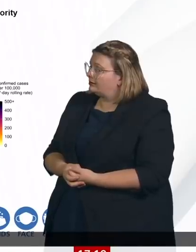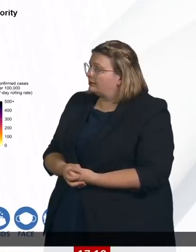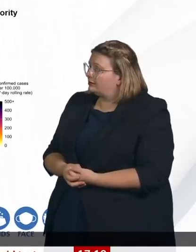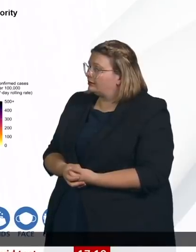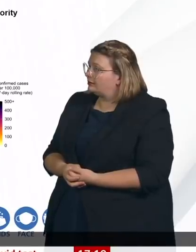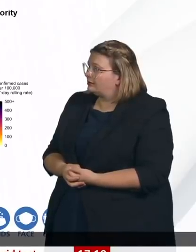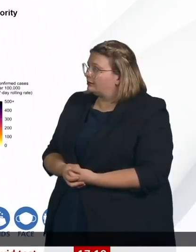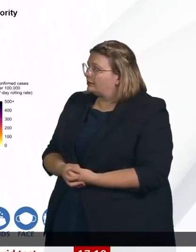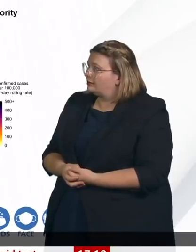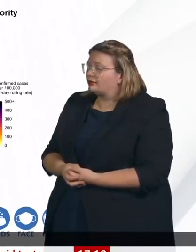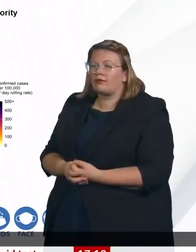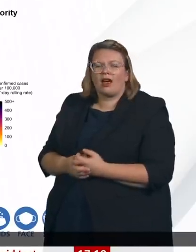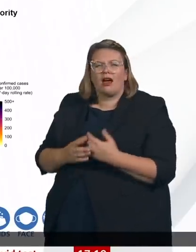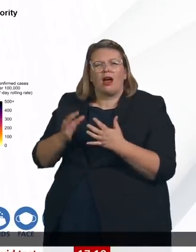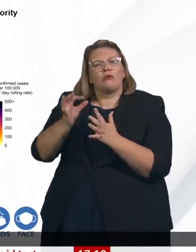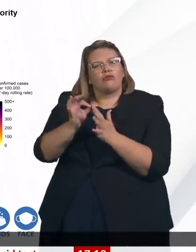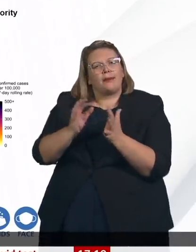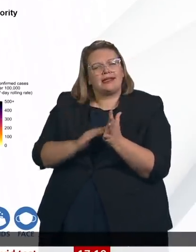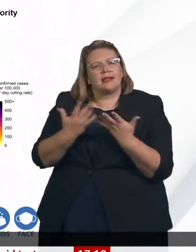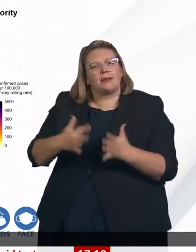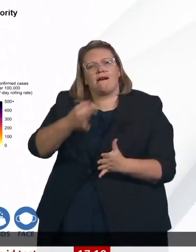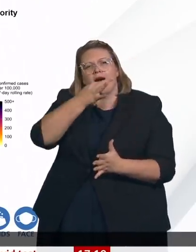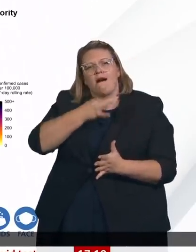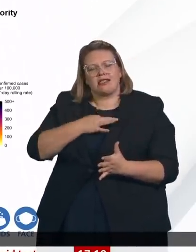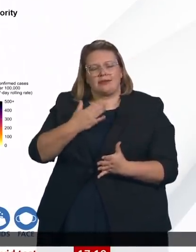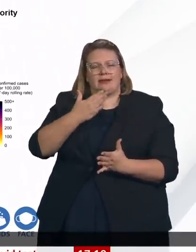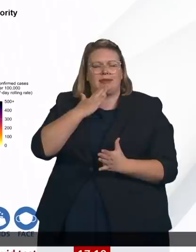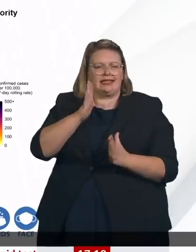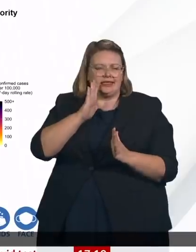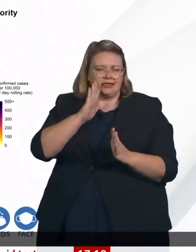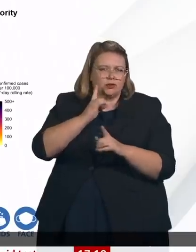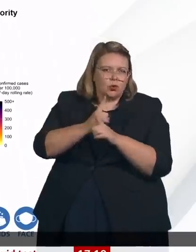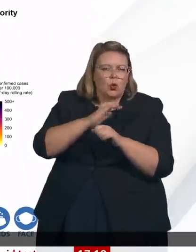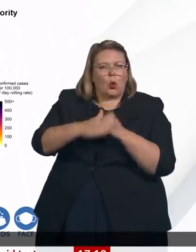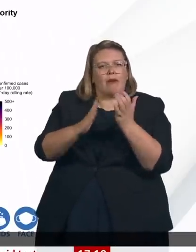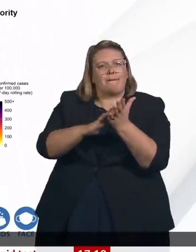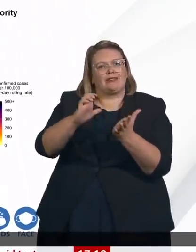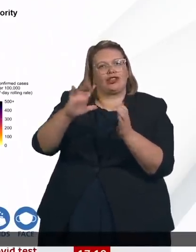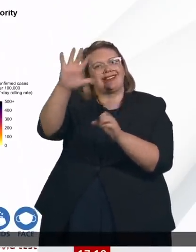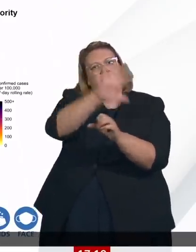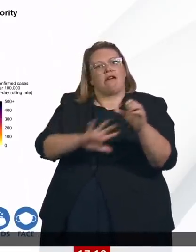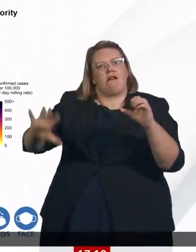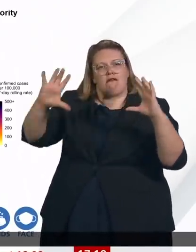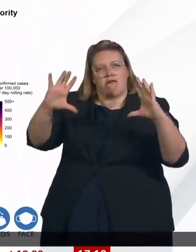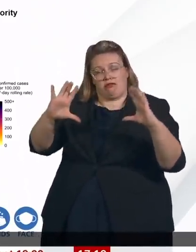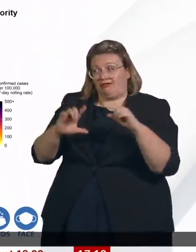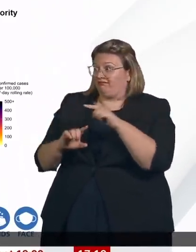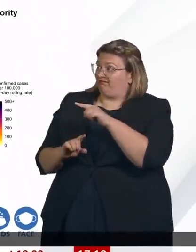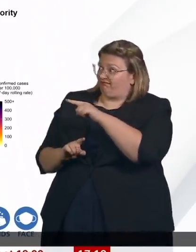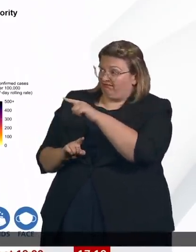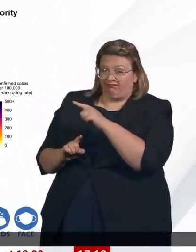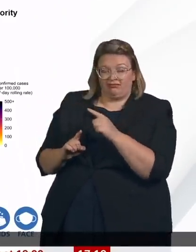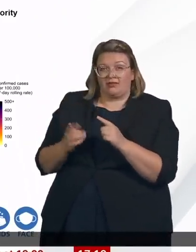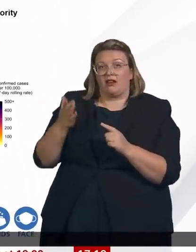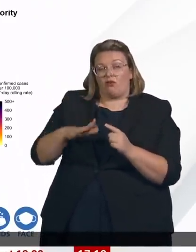me to focus a little on Greater Manchester. These are the heat maps for Greater Manchester, up to date on the October